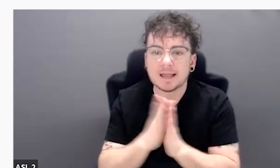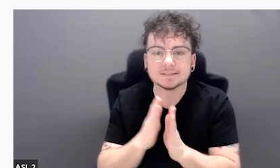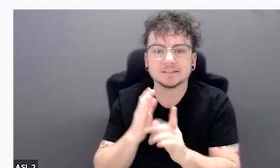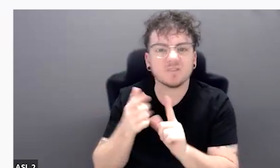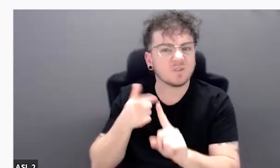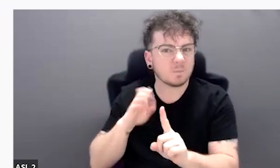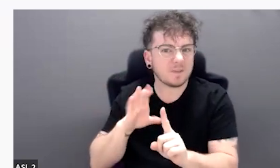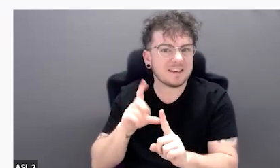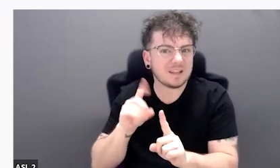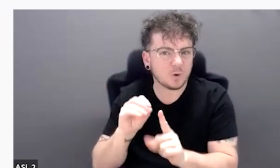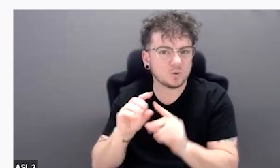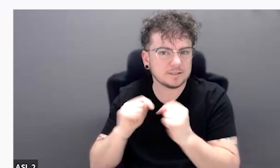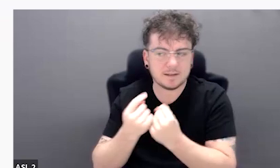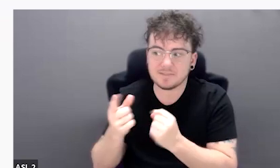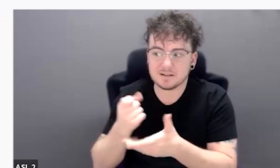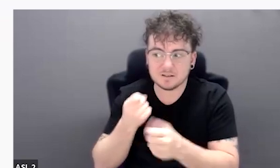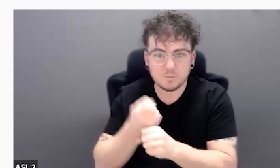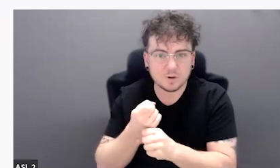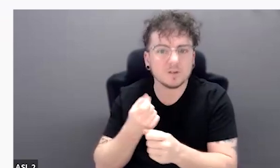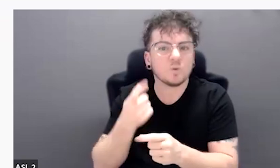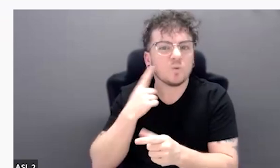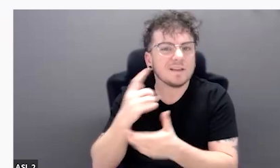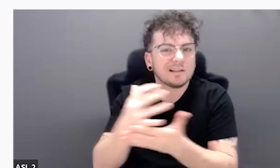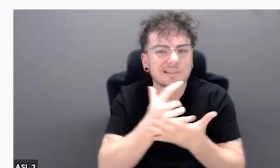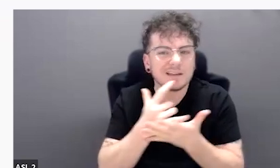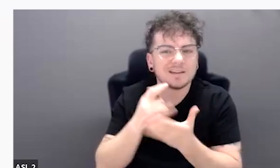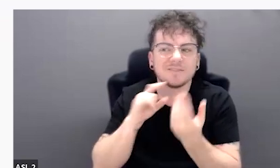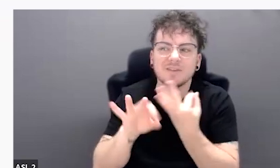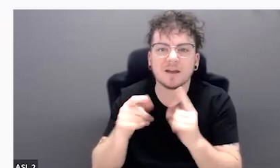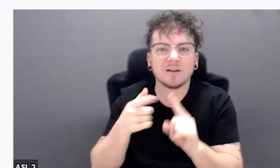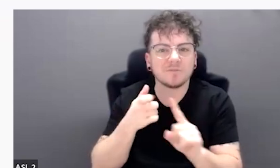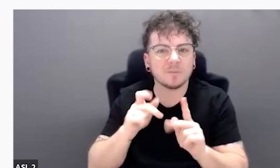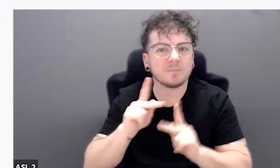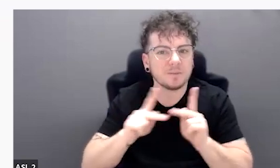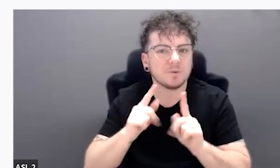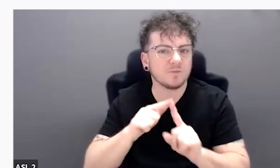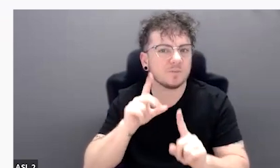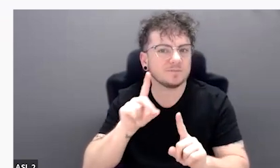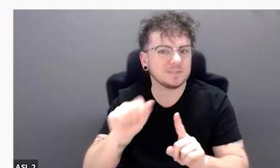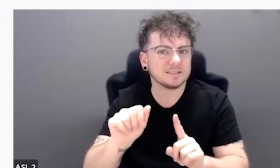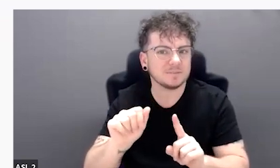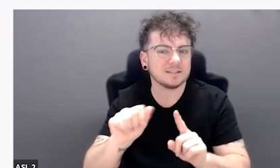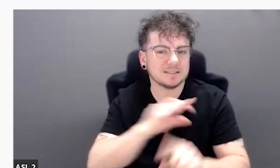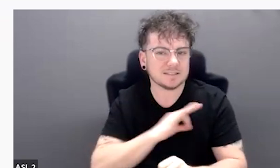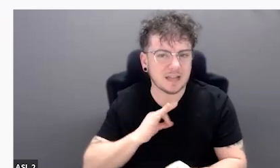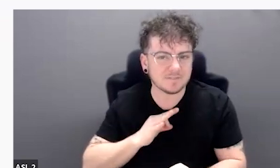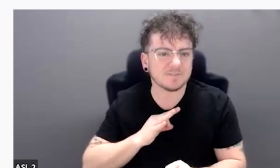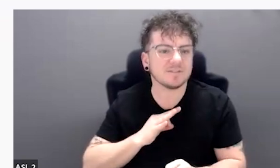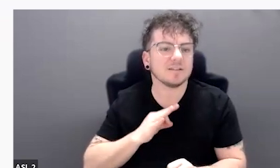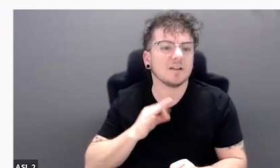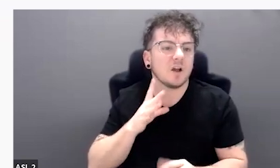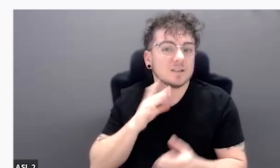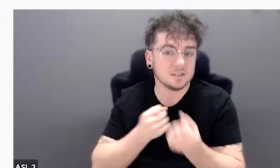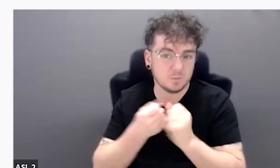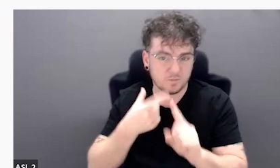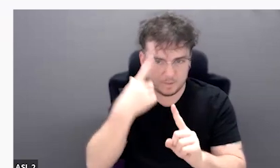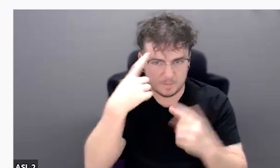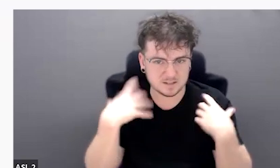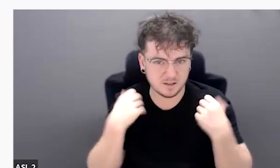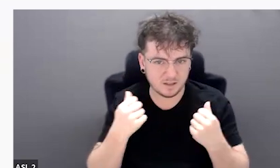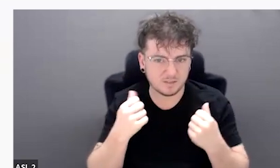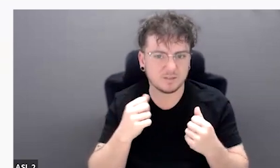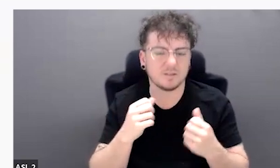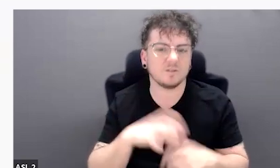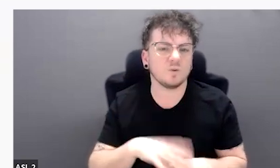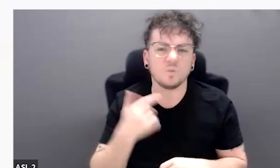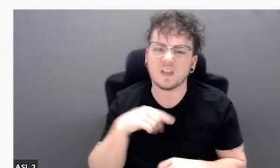team, including insights from the Disability ERG and the Mental Health Network. We provide multiple feedback channels